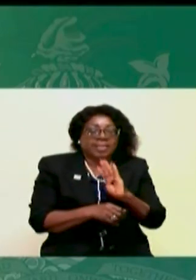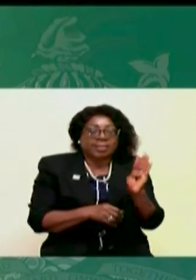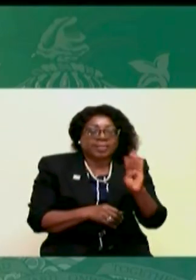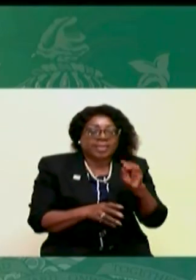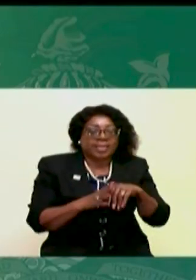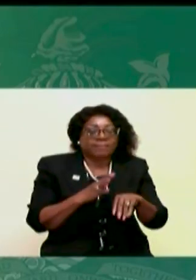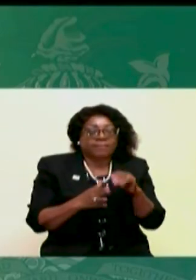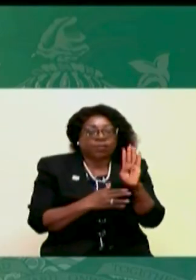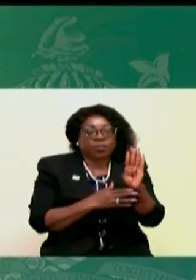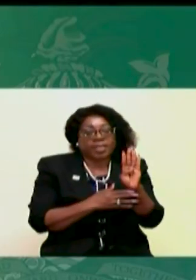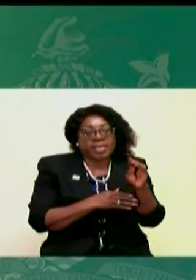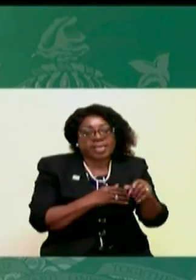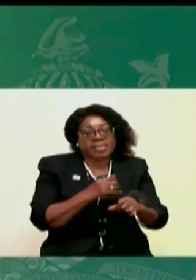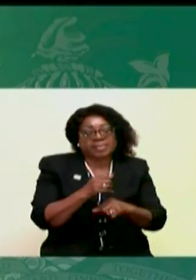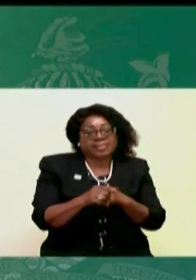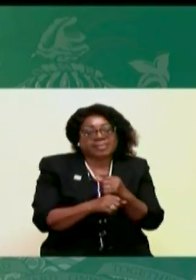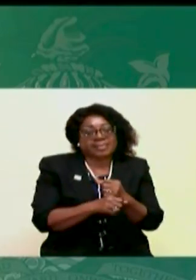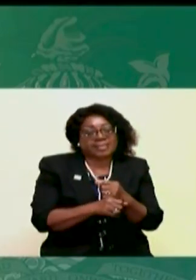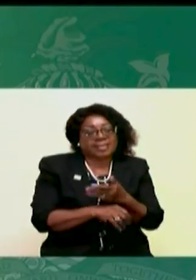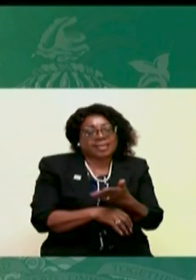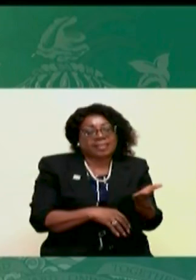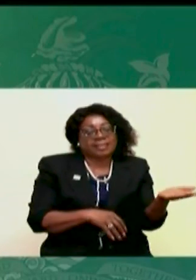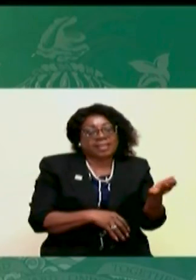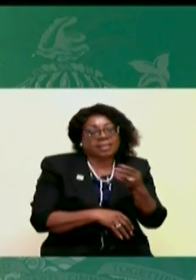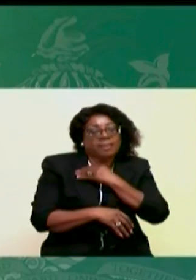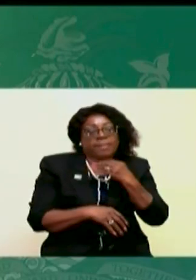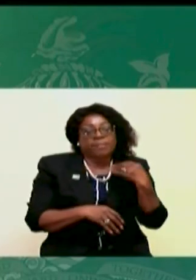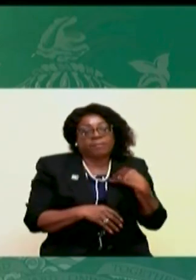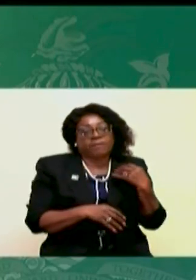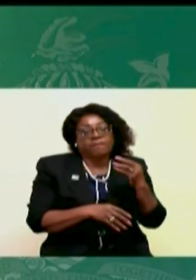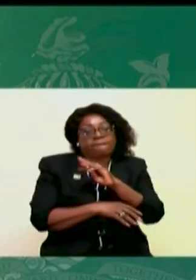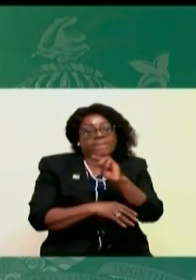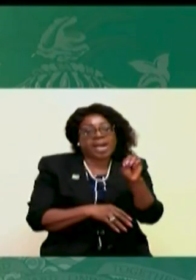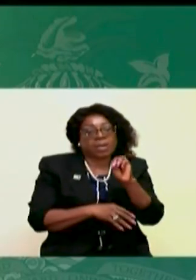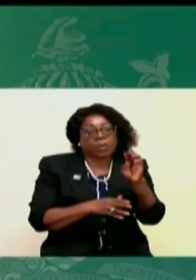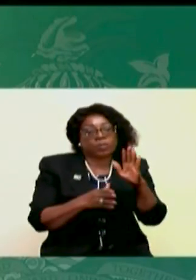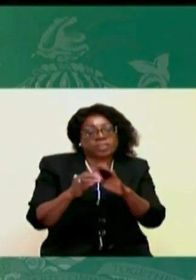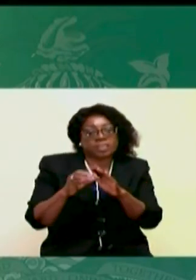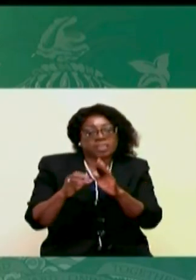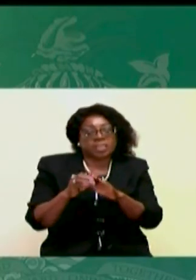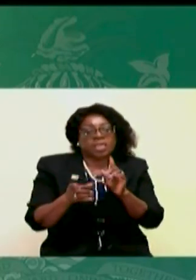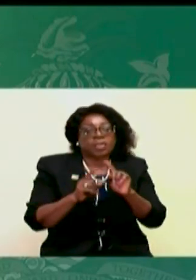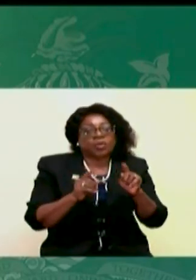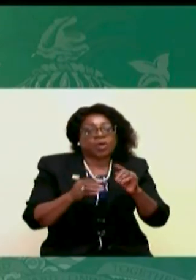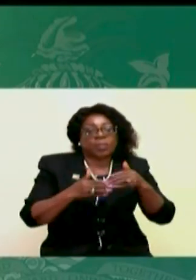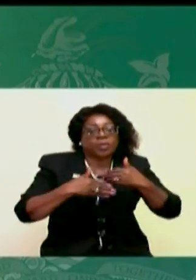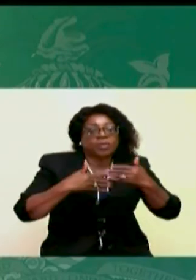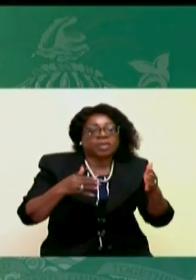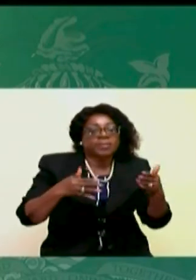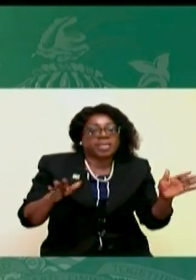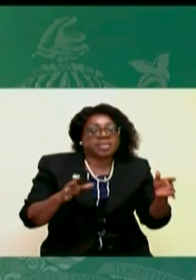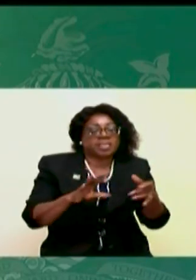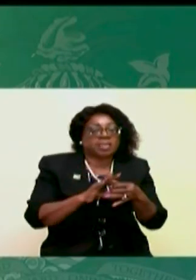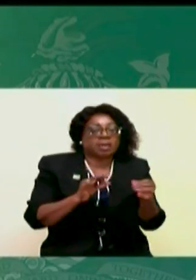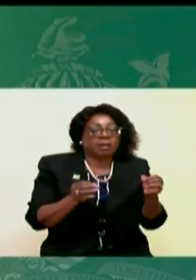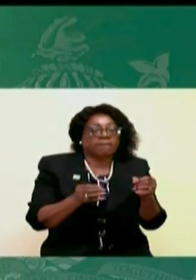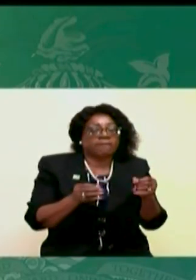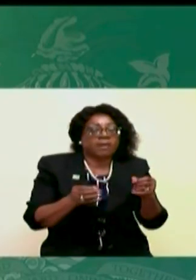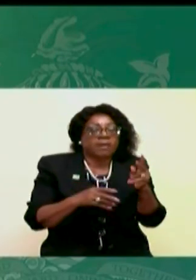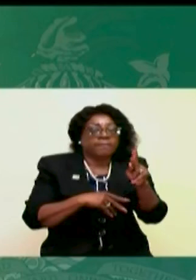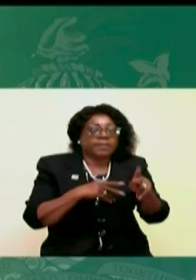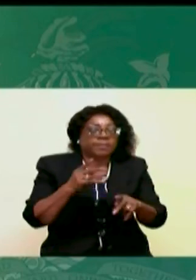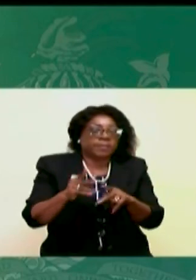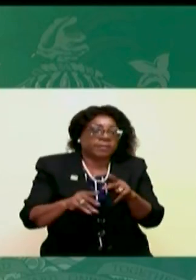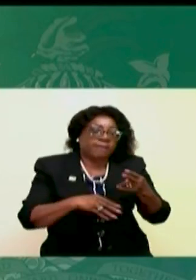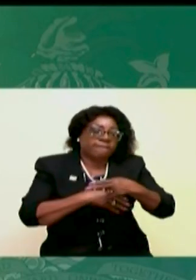4 years. And then the member from Marco City yesterday talked about termination of people. Termination